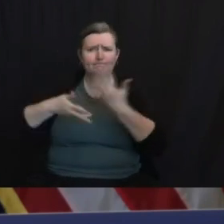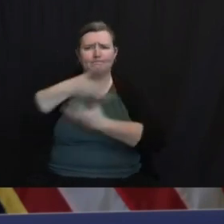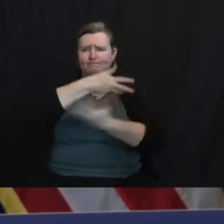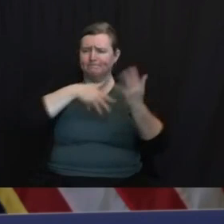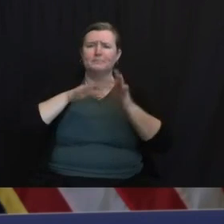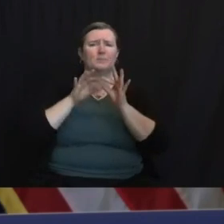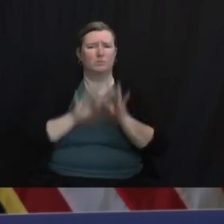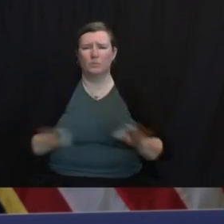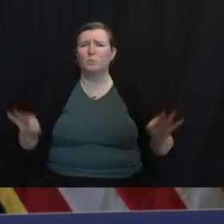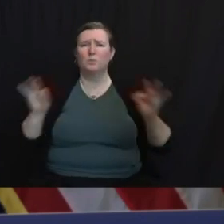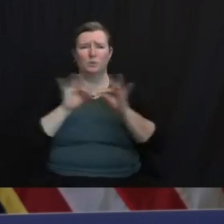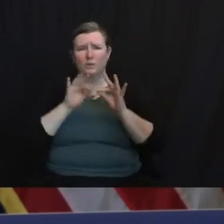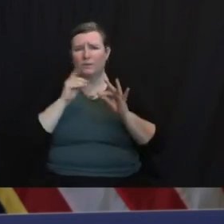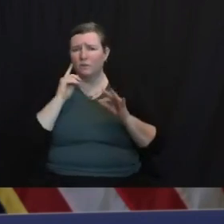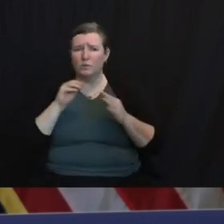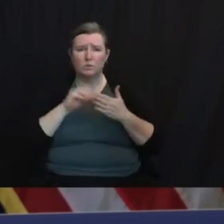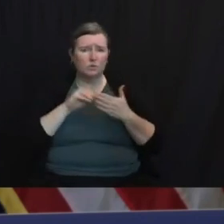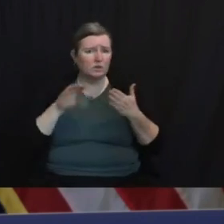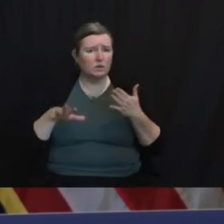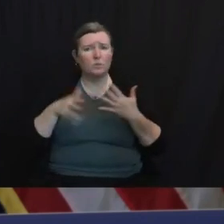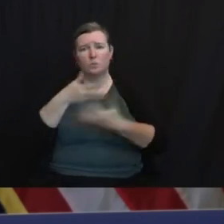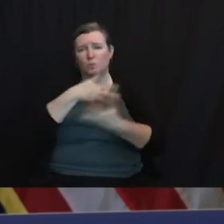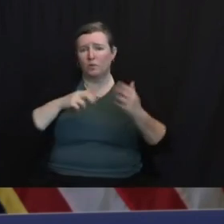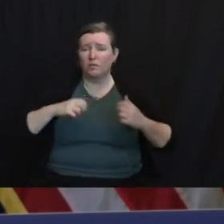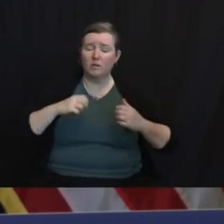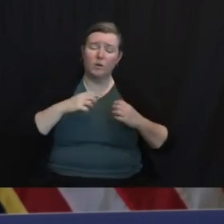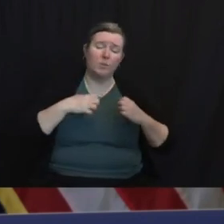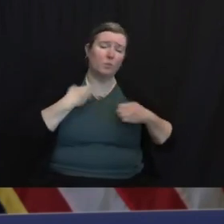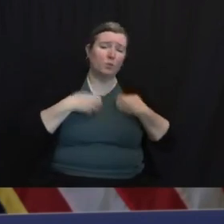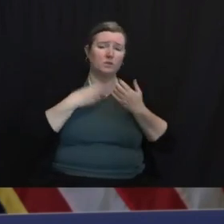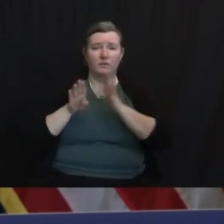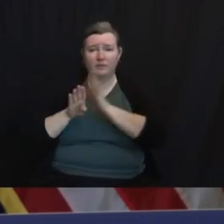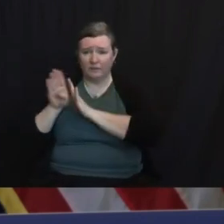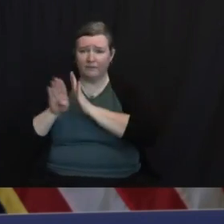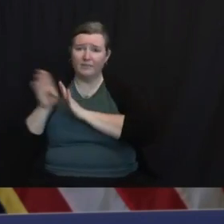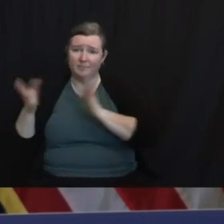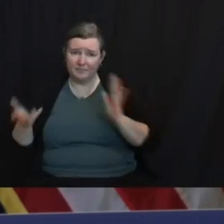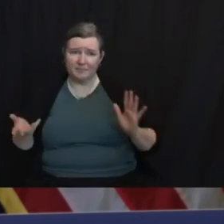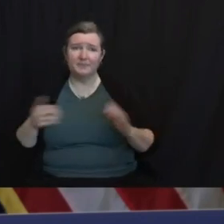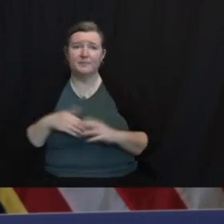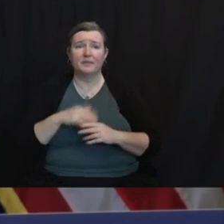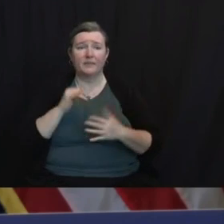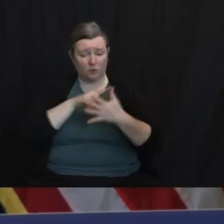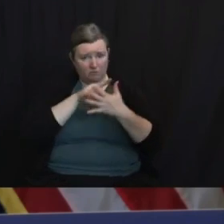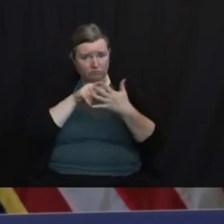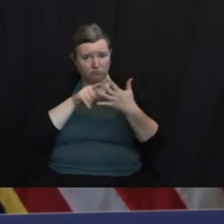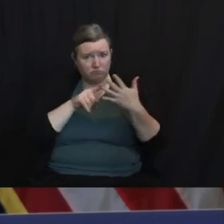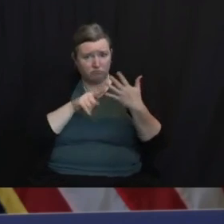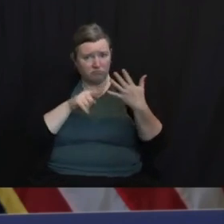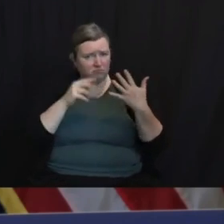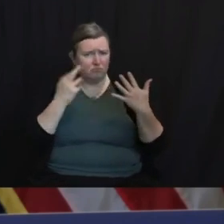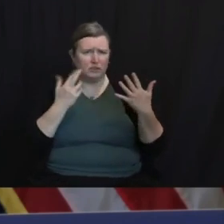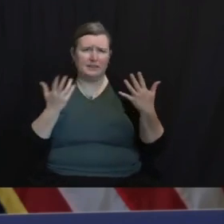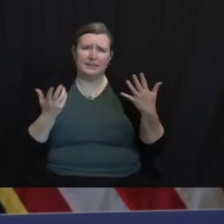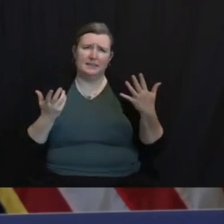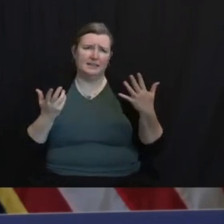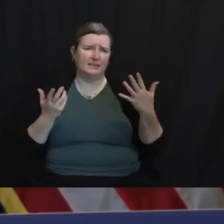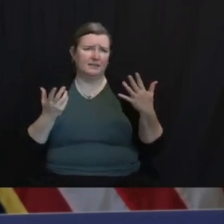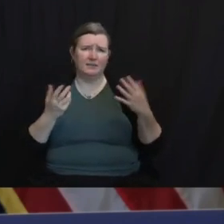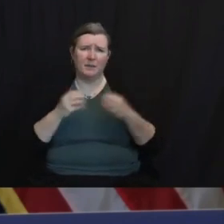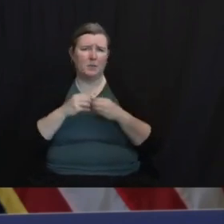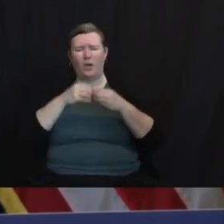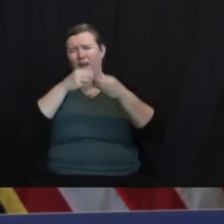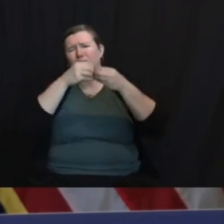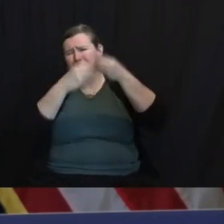students' social and emotional development. For all these reasons and more, the safe return to in-person